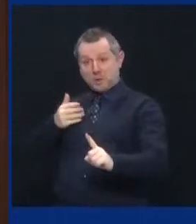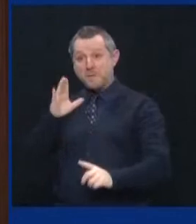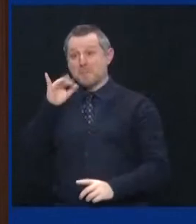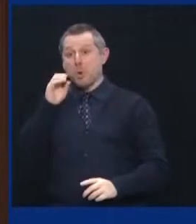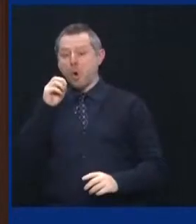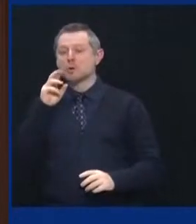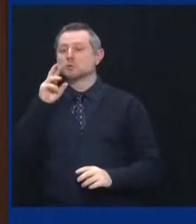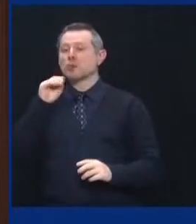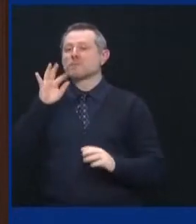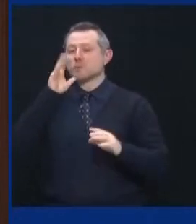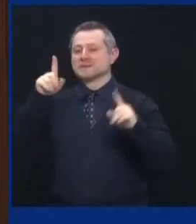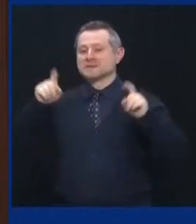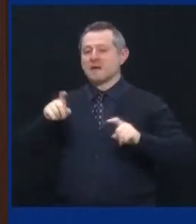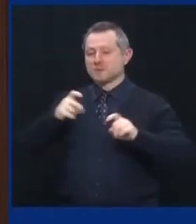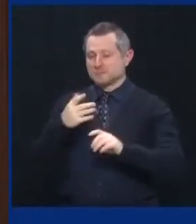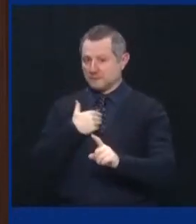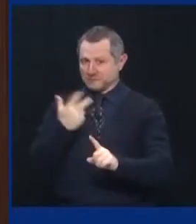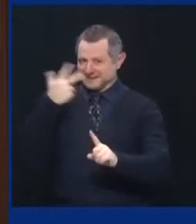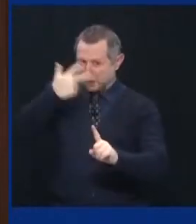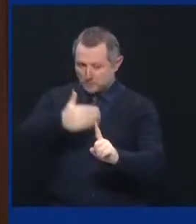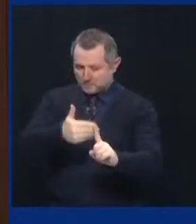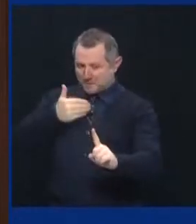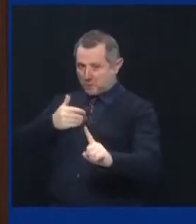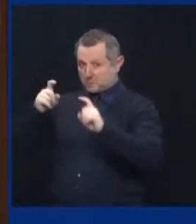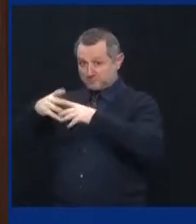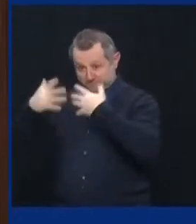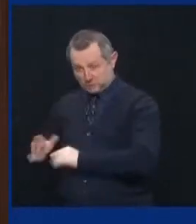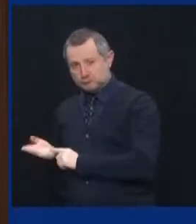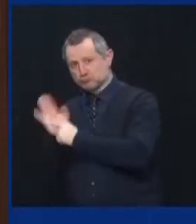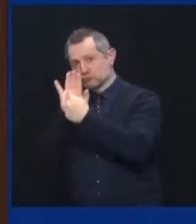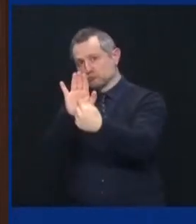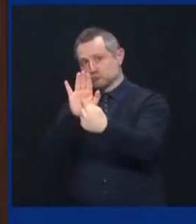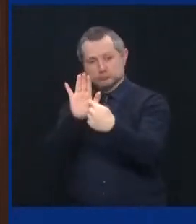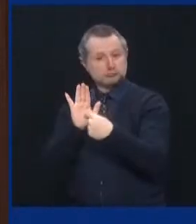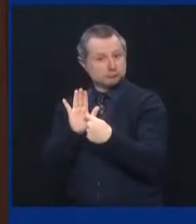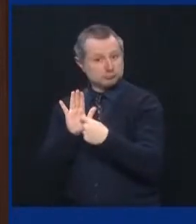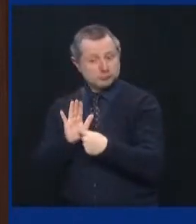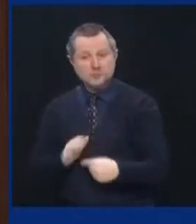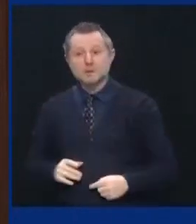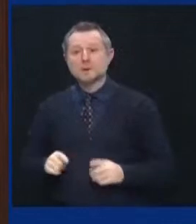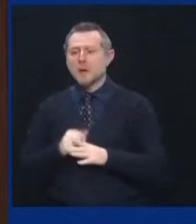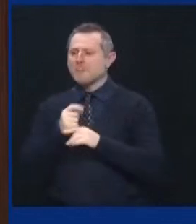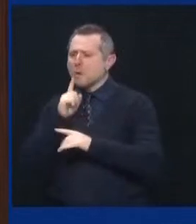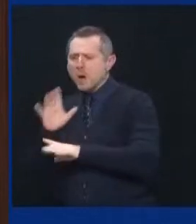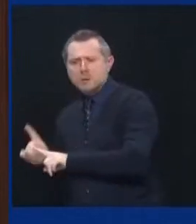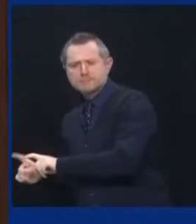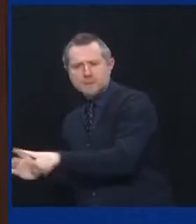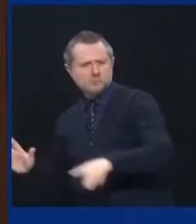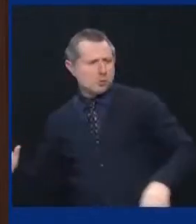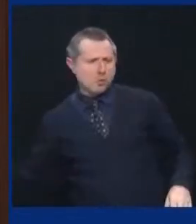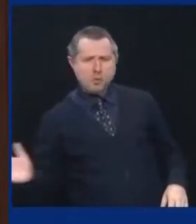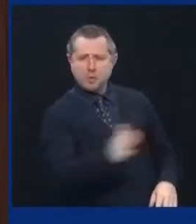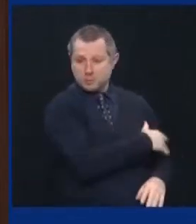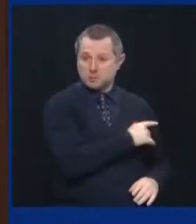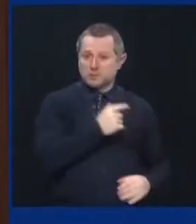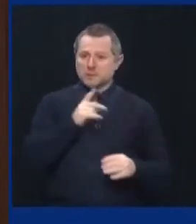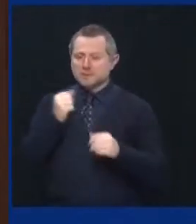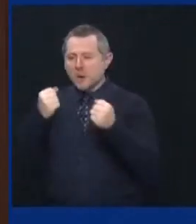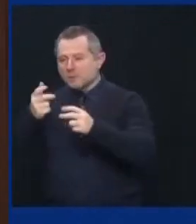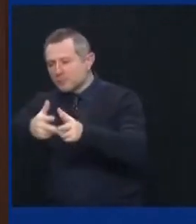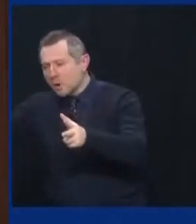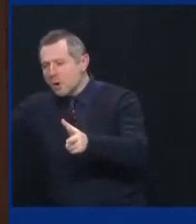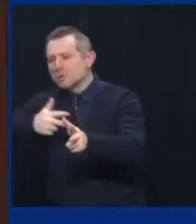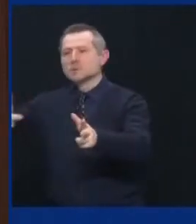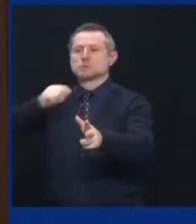days prior to the event for 13 hours each day in the parking lots, drive-through testing, and